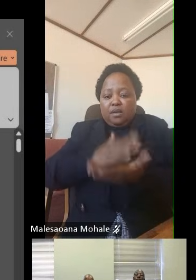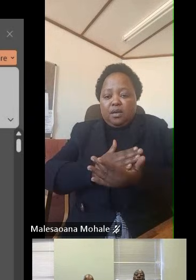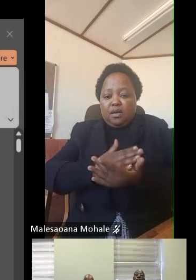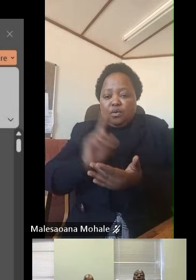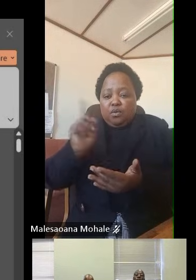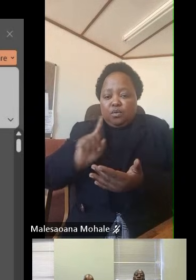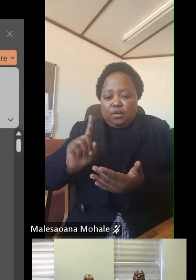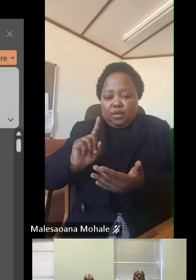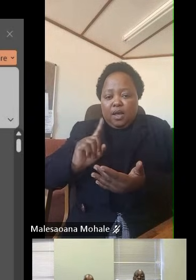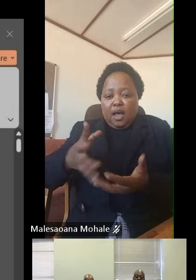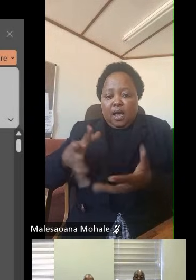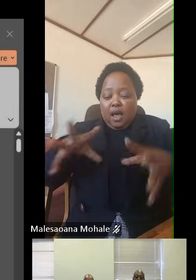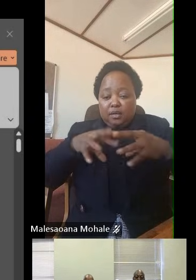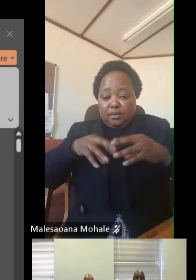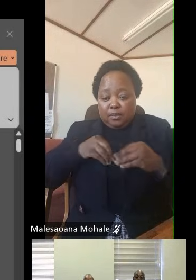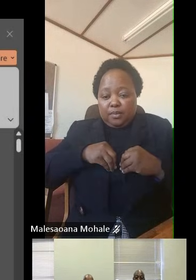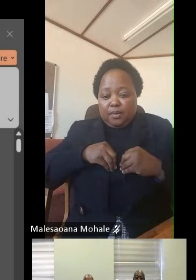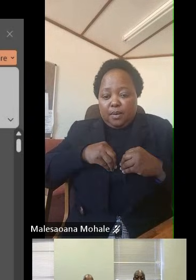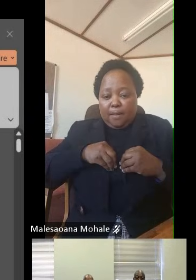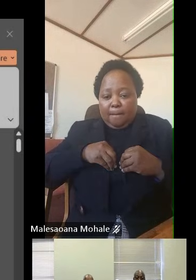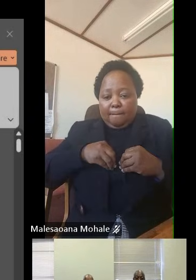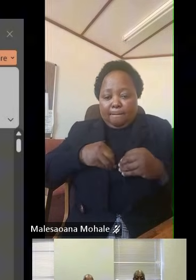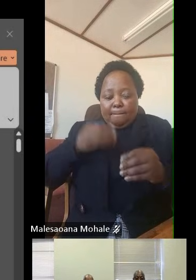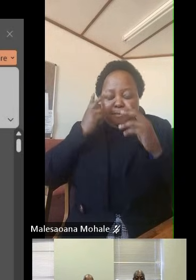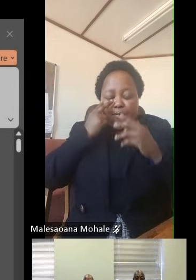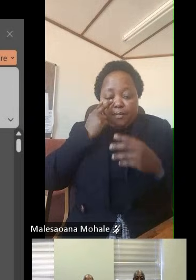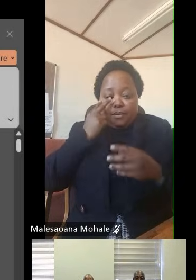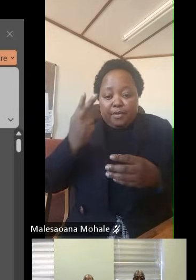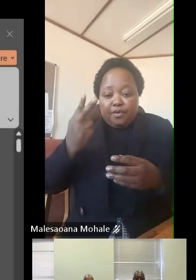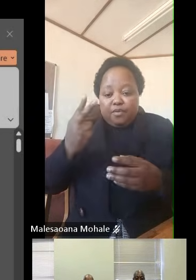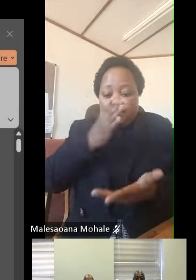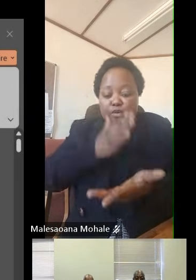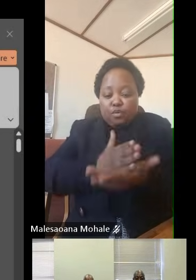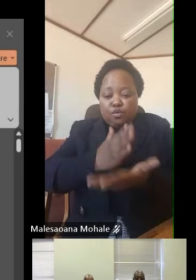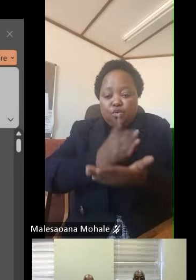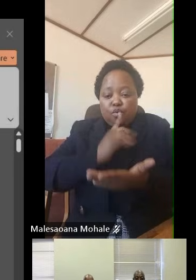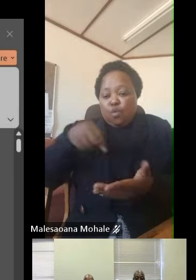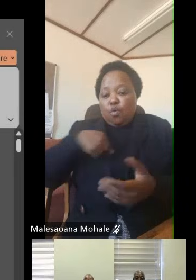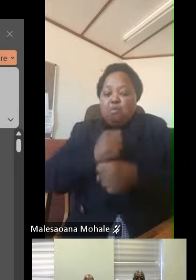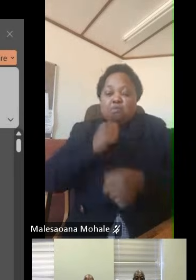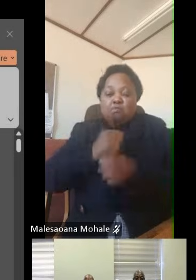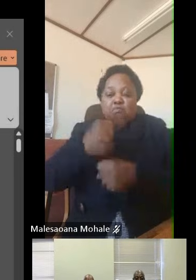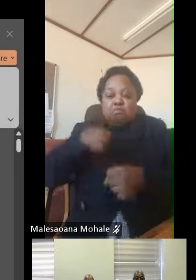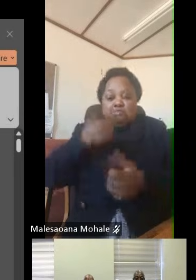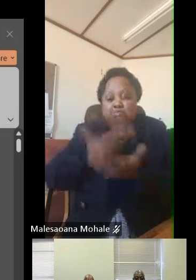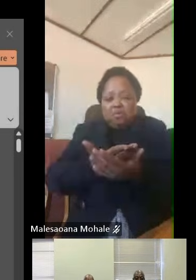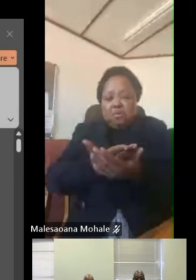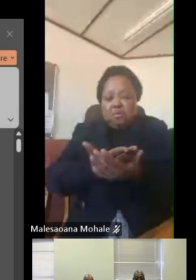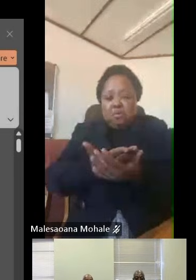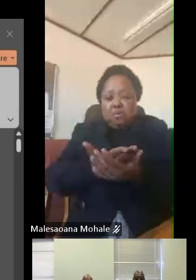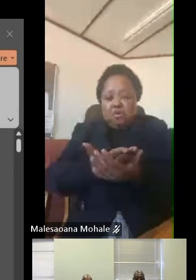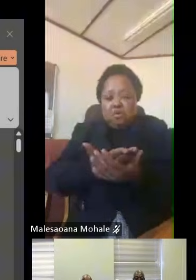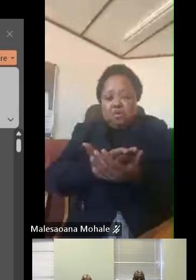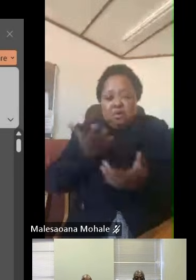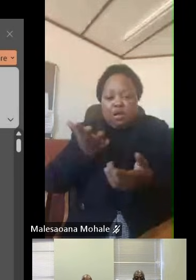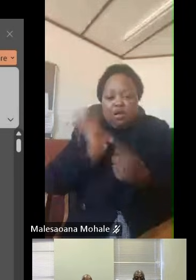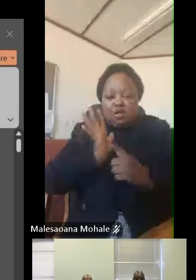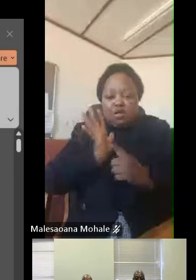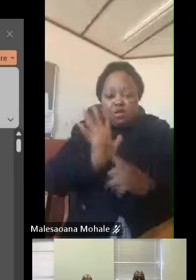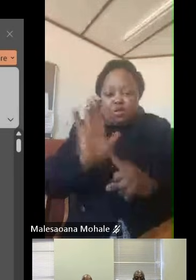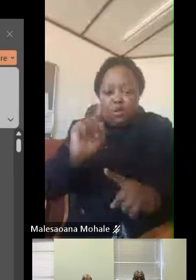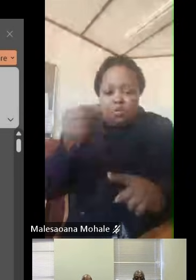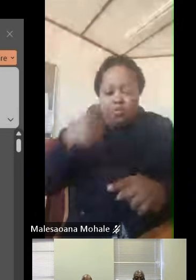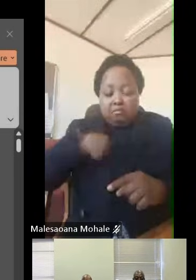or a burden perspective. And this work has translated into my study of collaboration